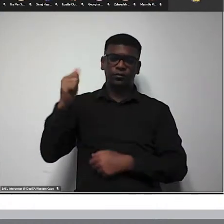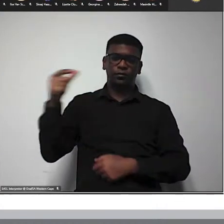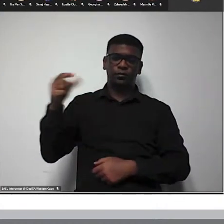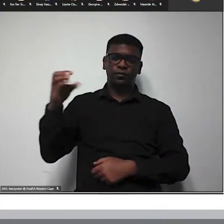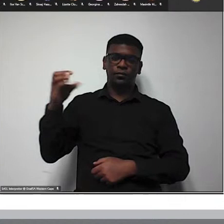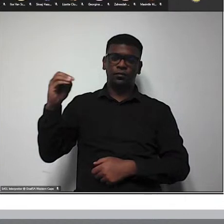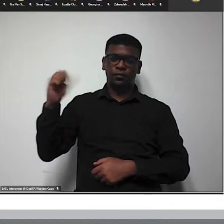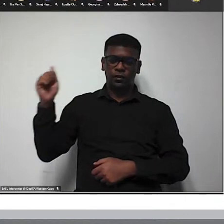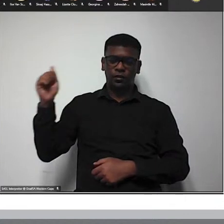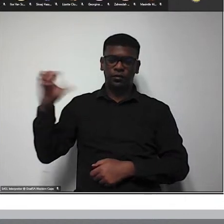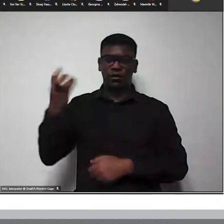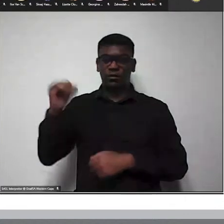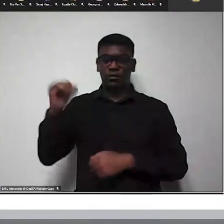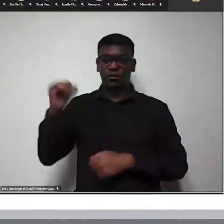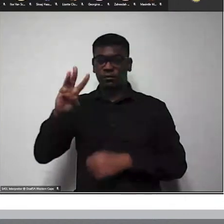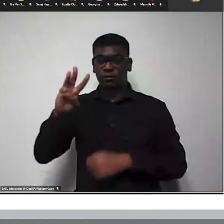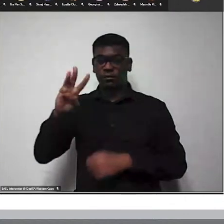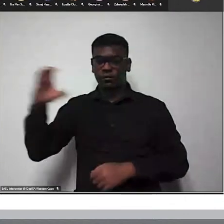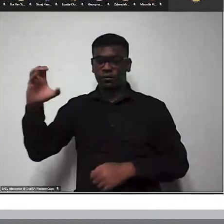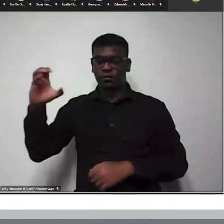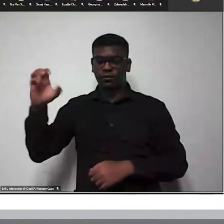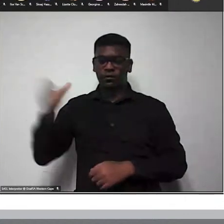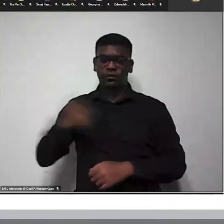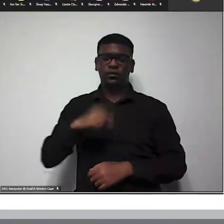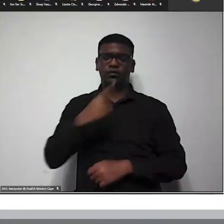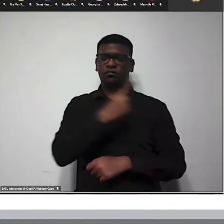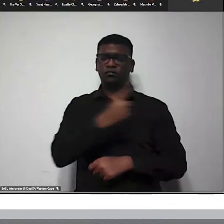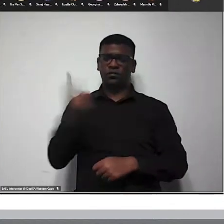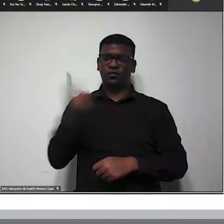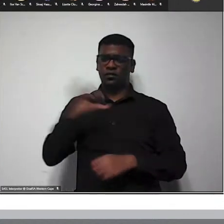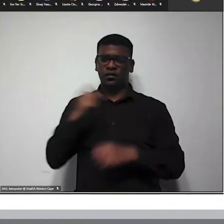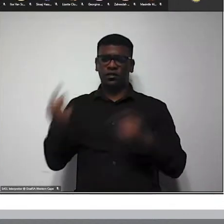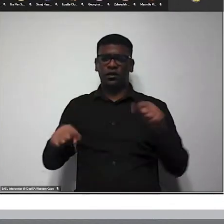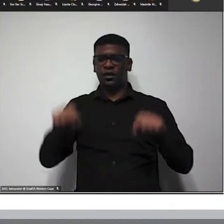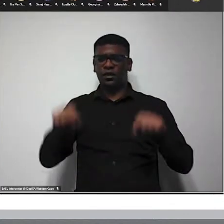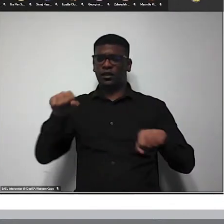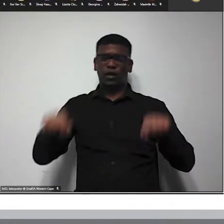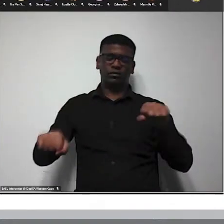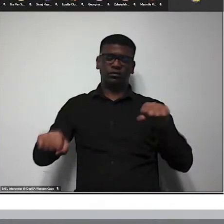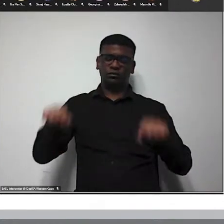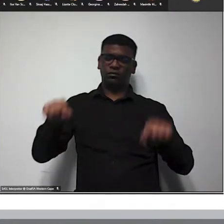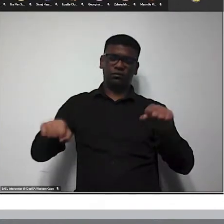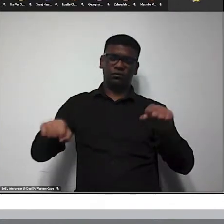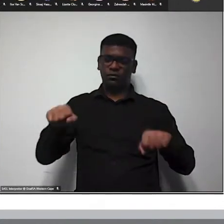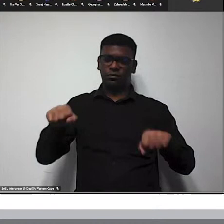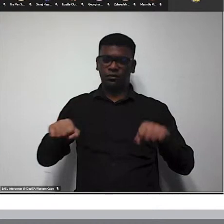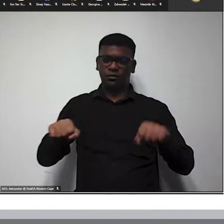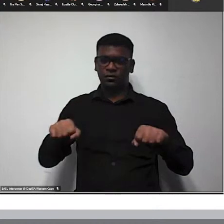Western Cape, and no one can actually doubt that